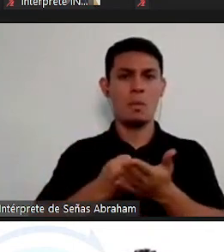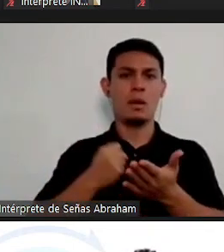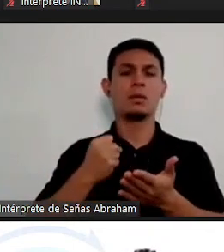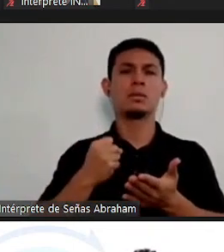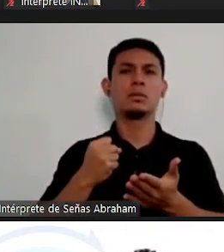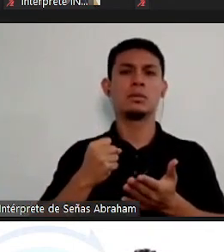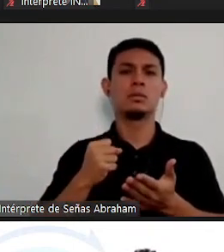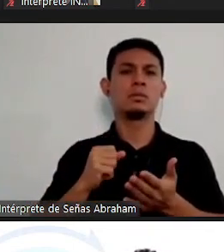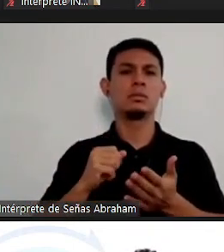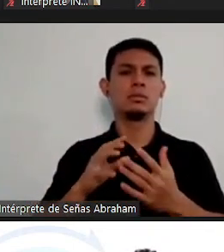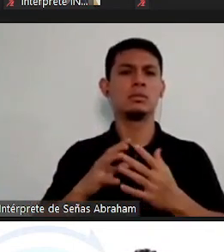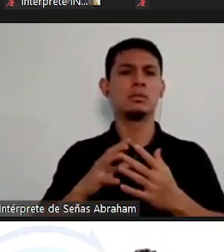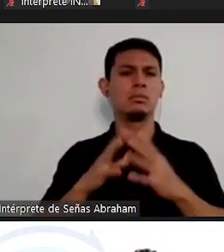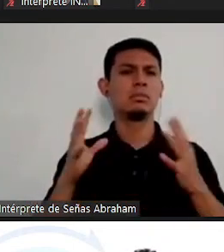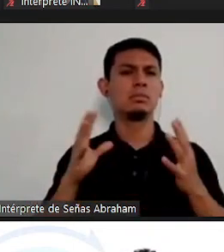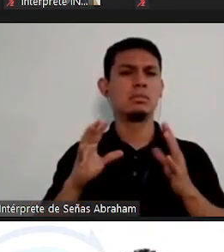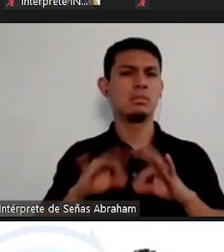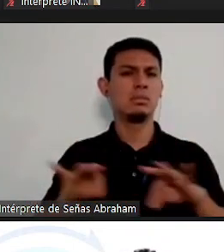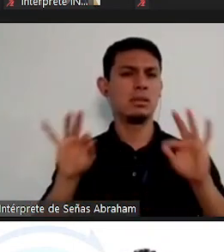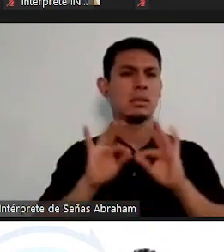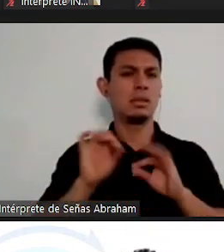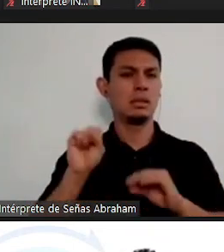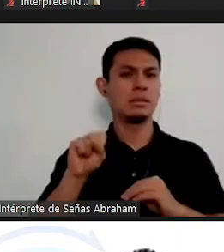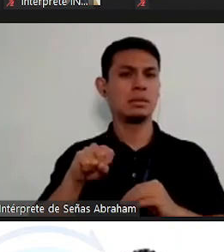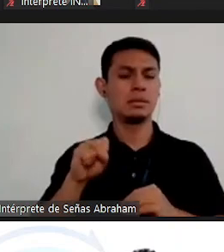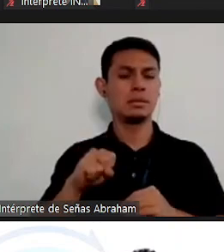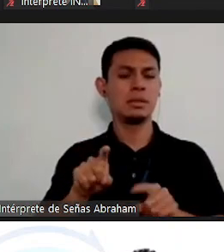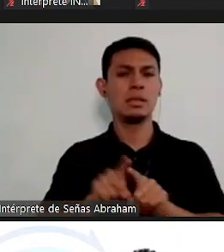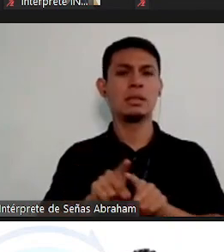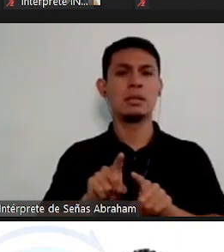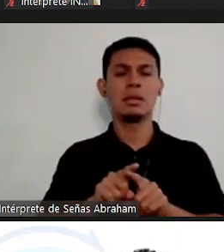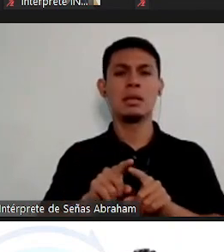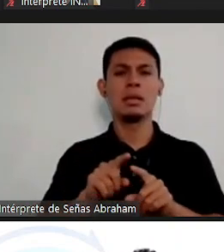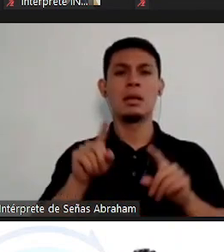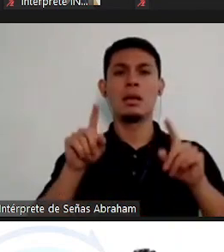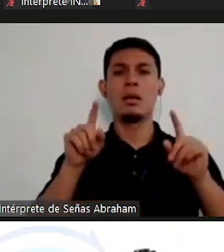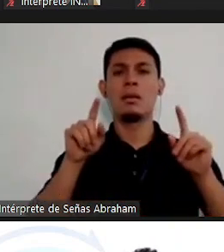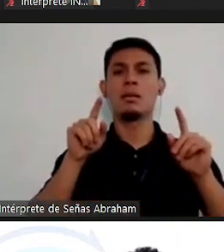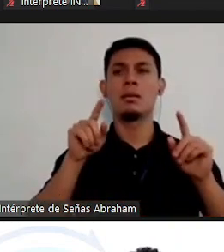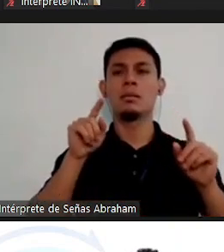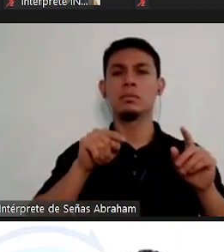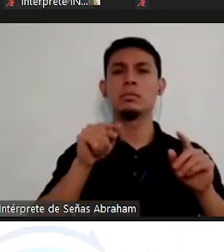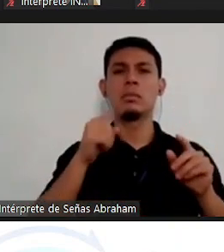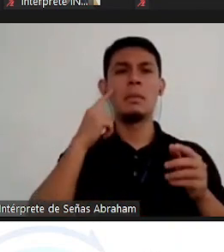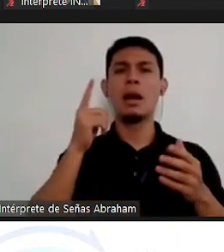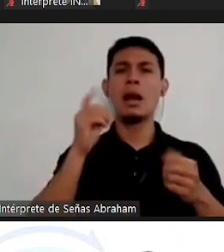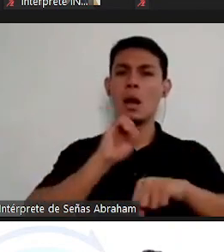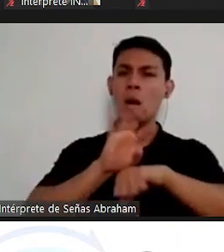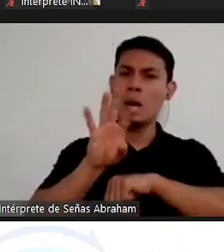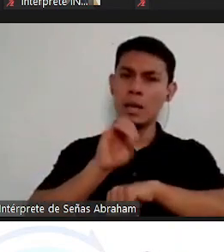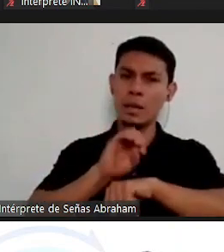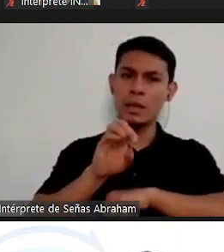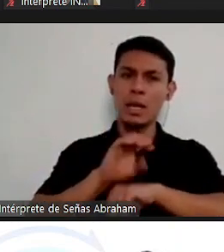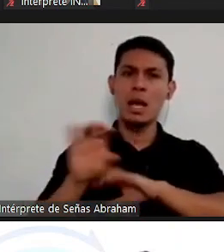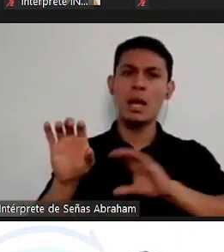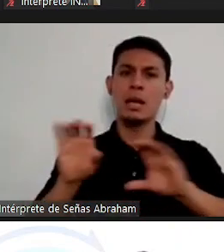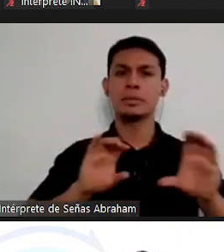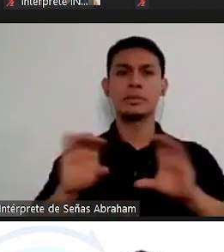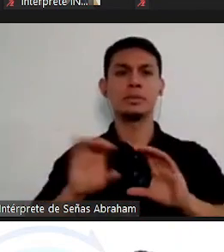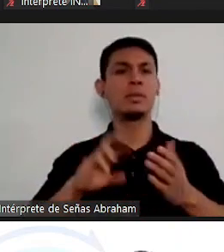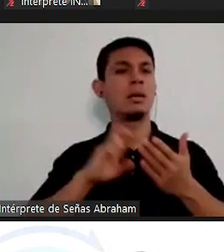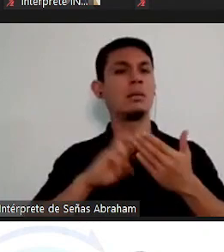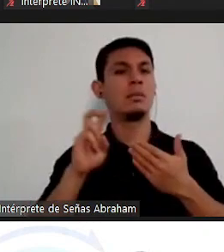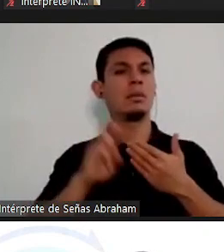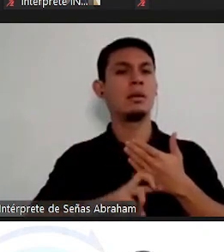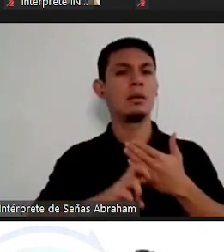the recovery that is uh required as a key factor and this platform can also be serving as an